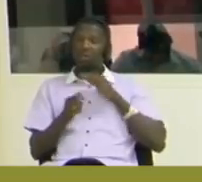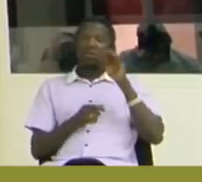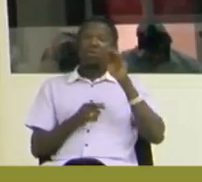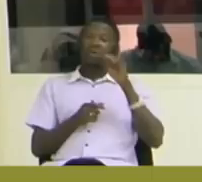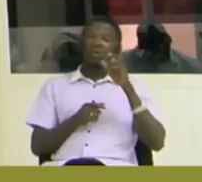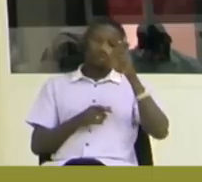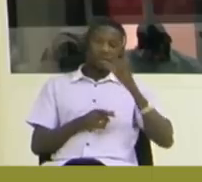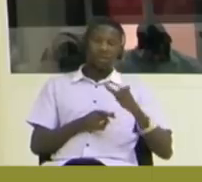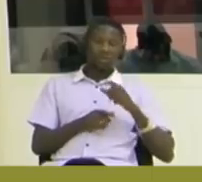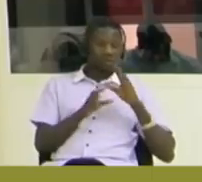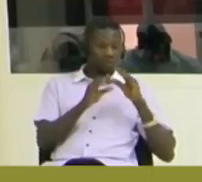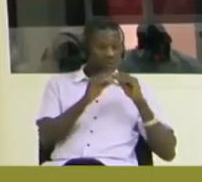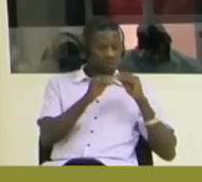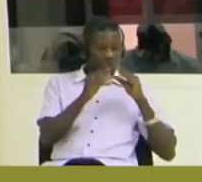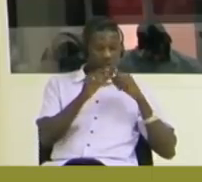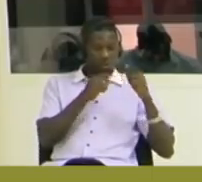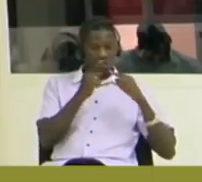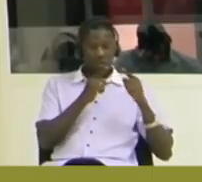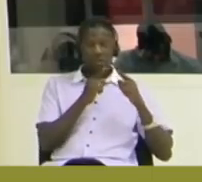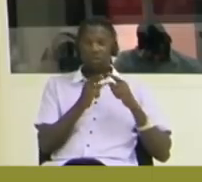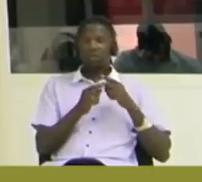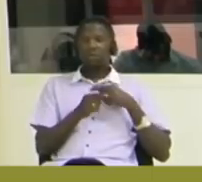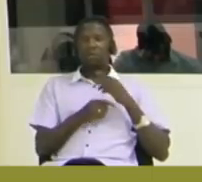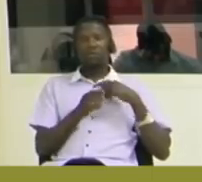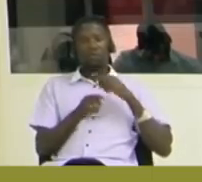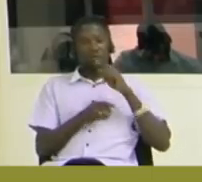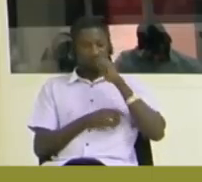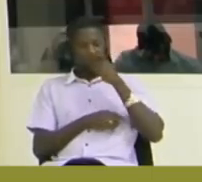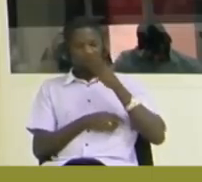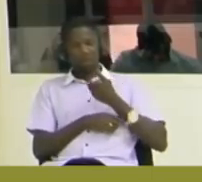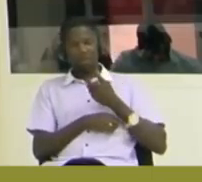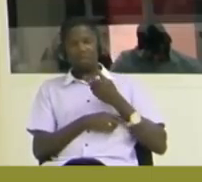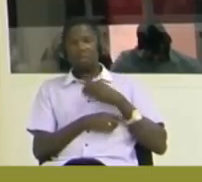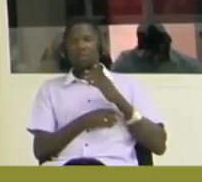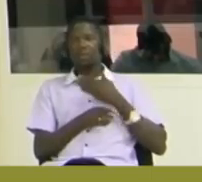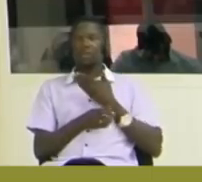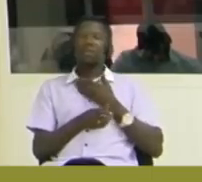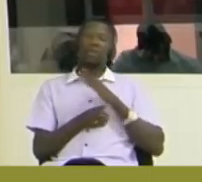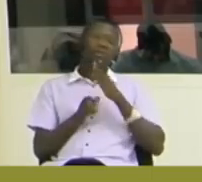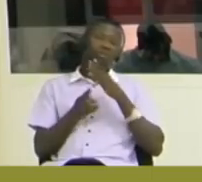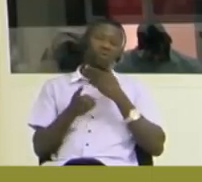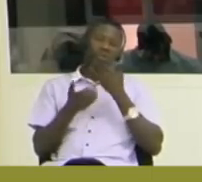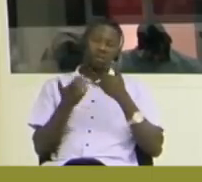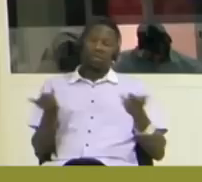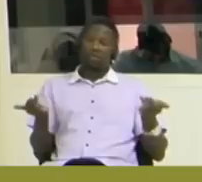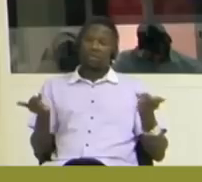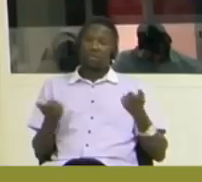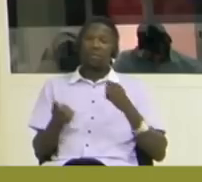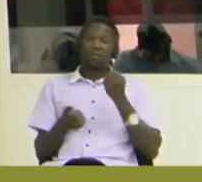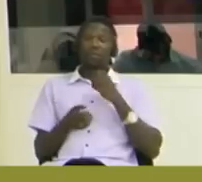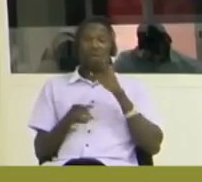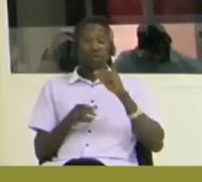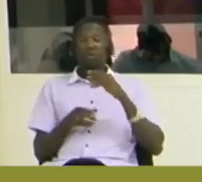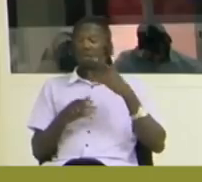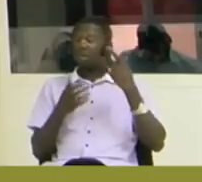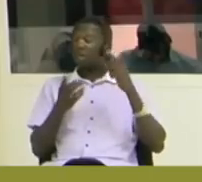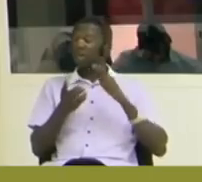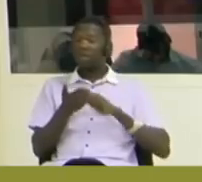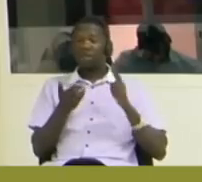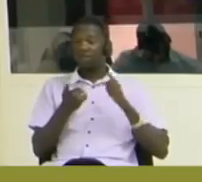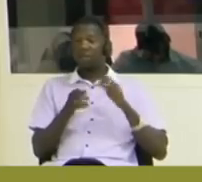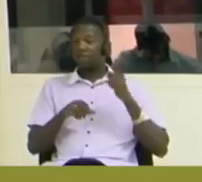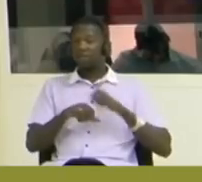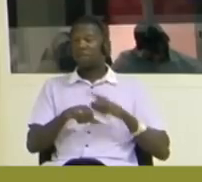somebody to talk to them, somebody dies, then there will be hardly anybody left because he does it regularly. And people see him on